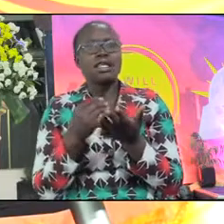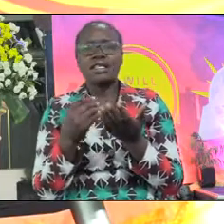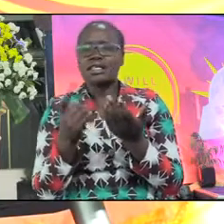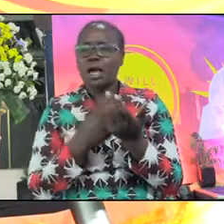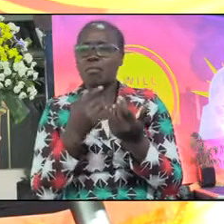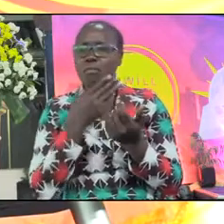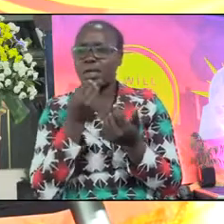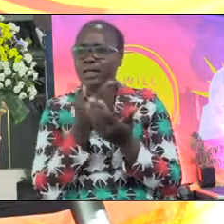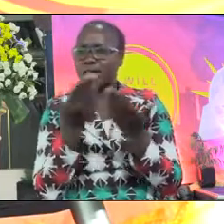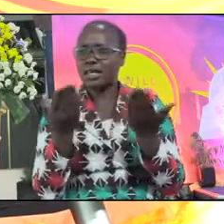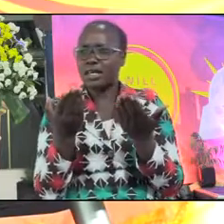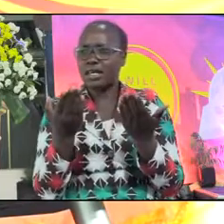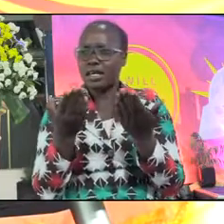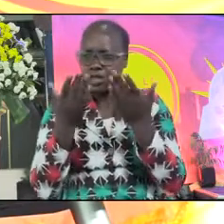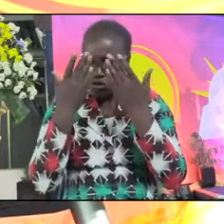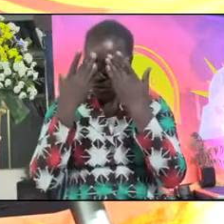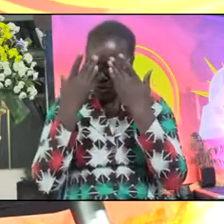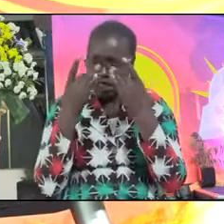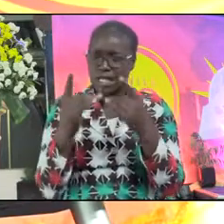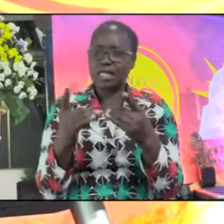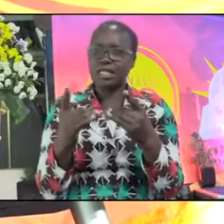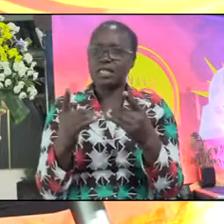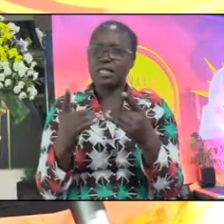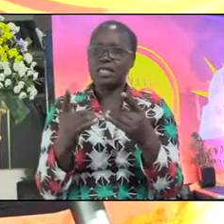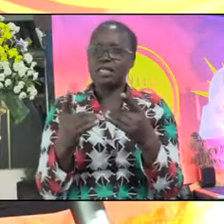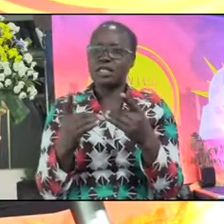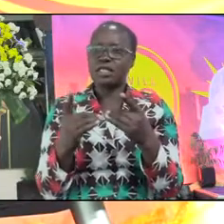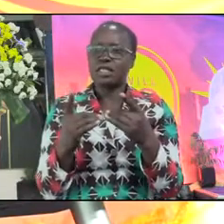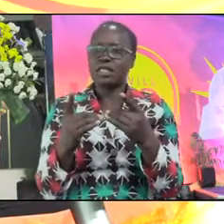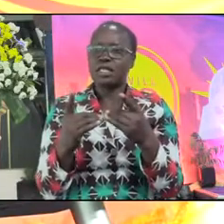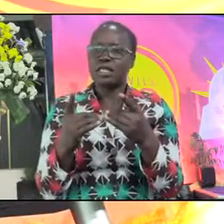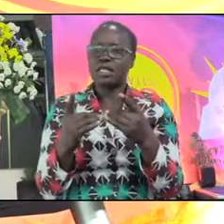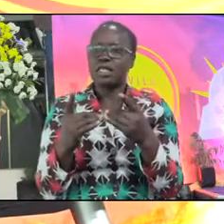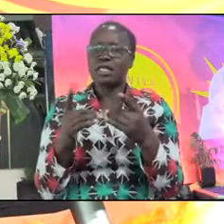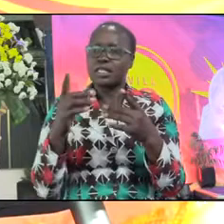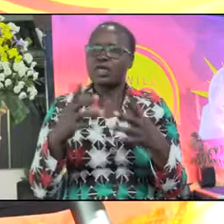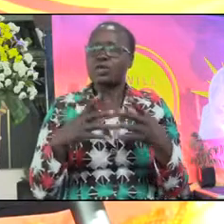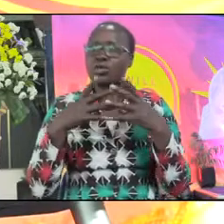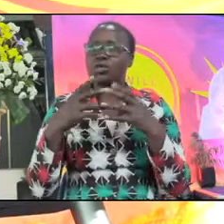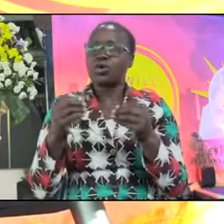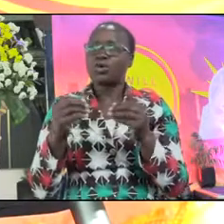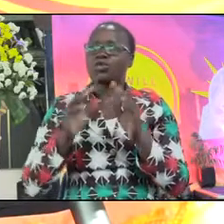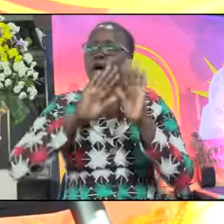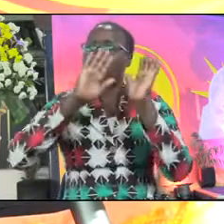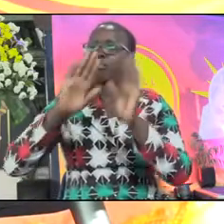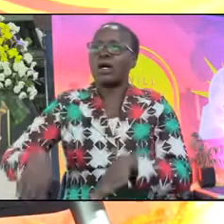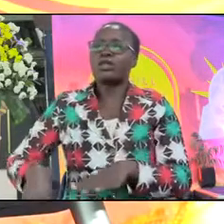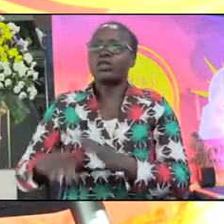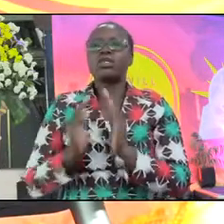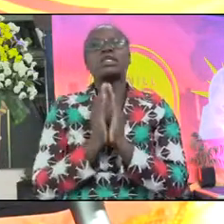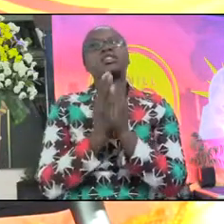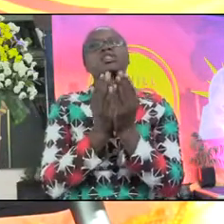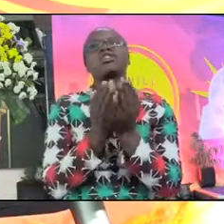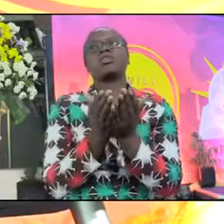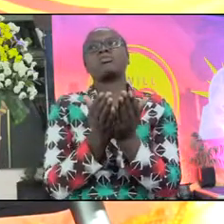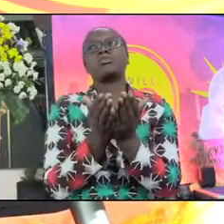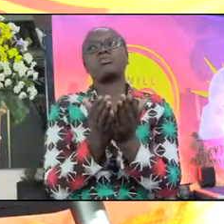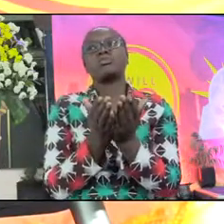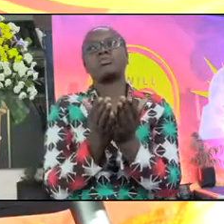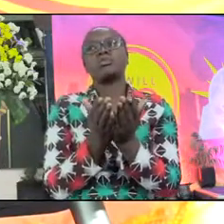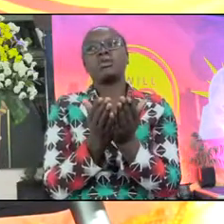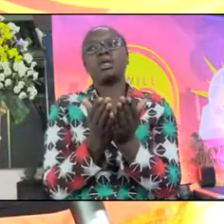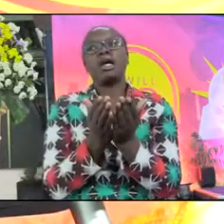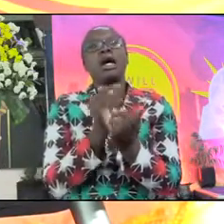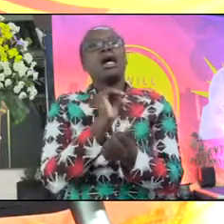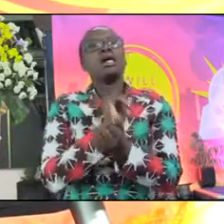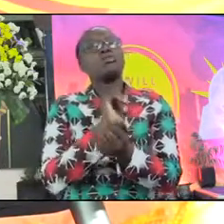men who decided that they were going to abandon the ship.